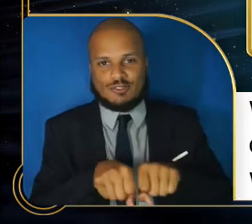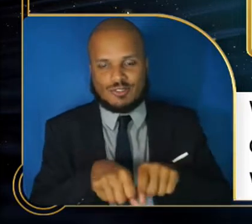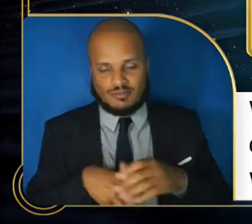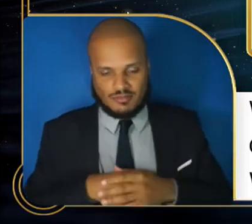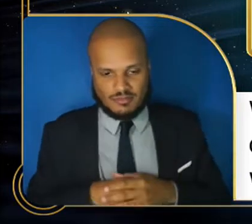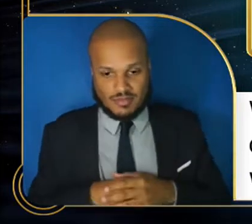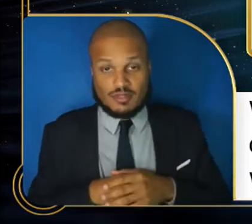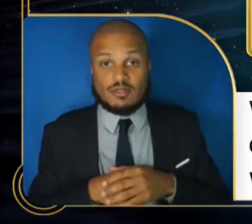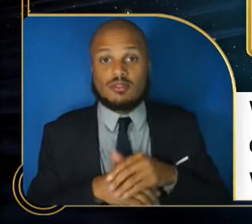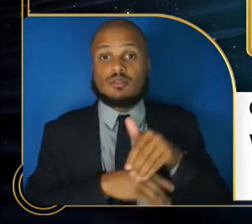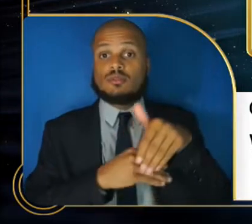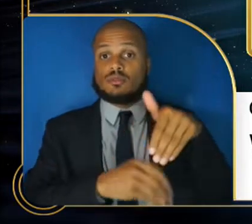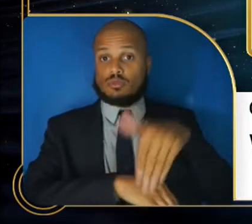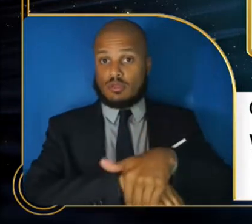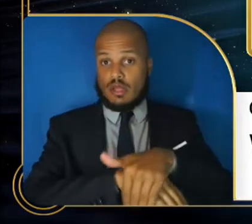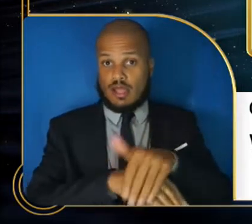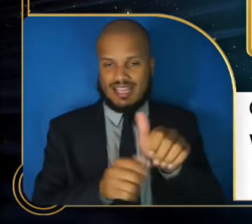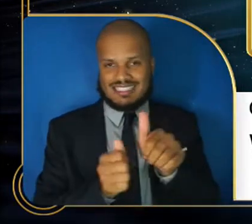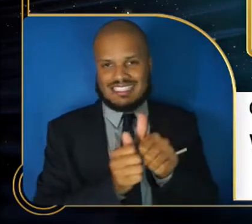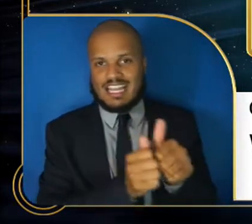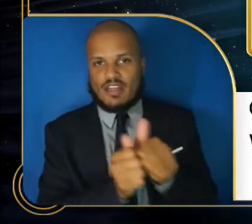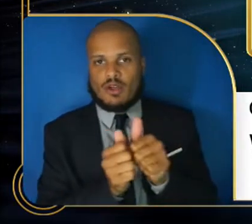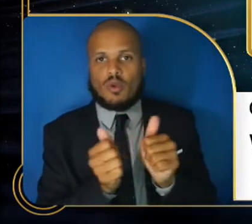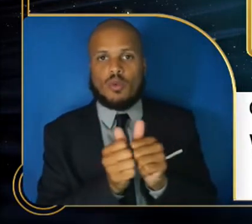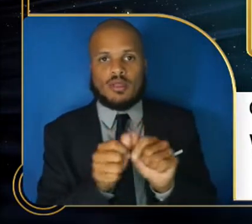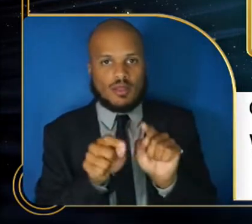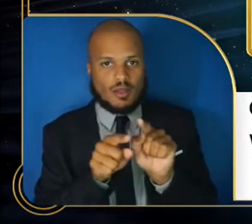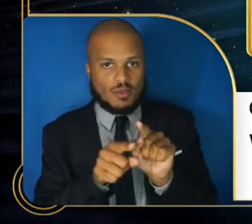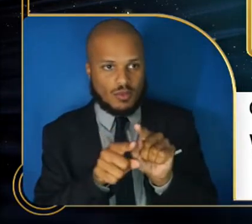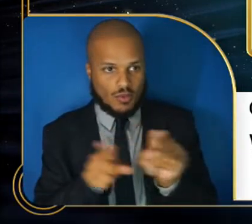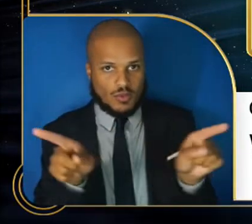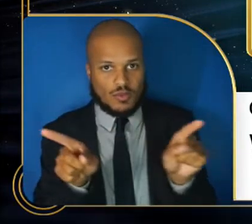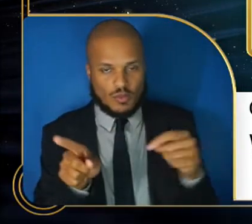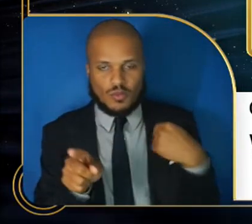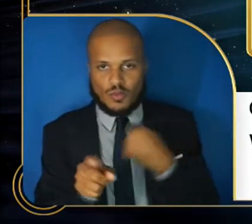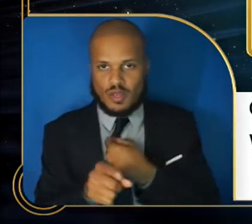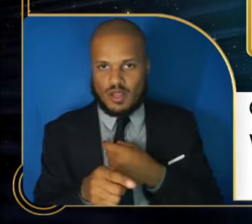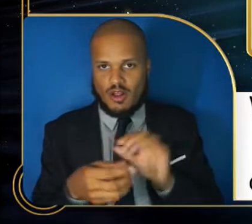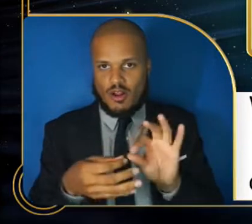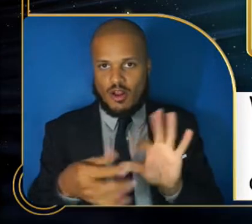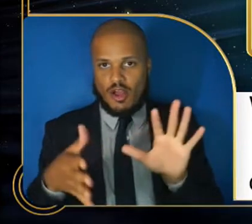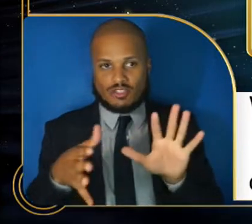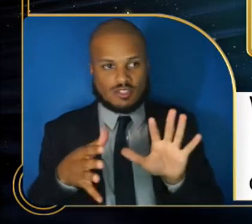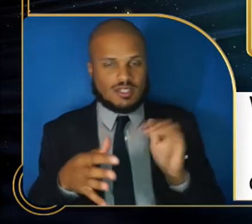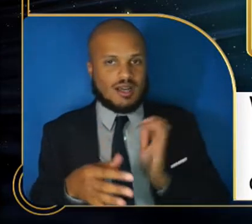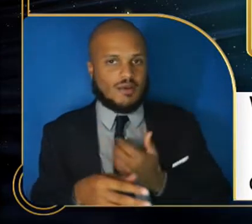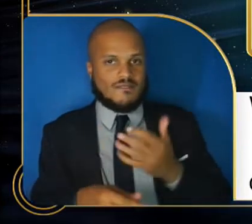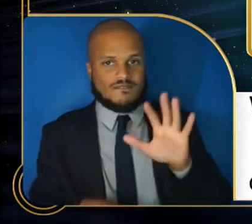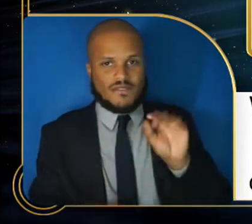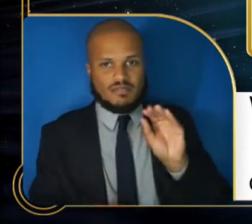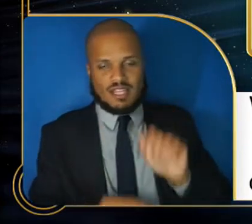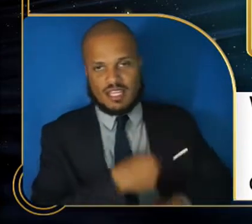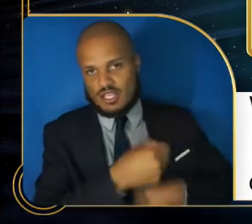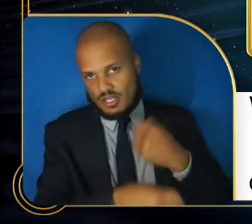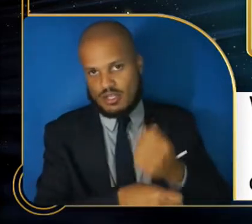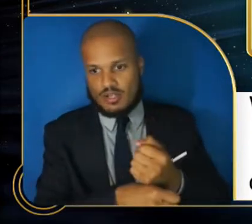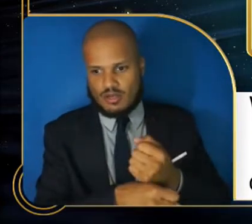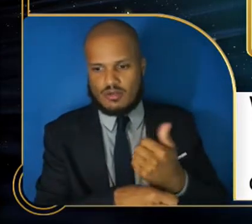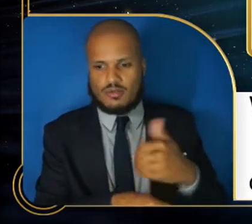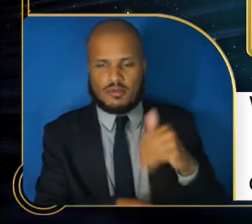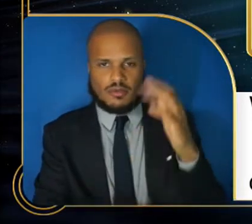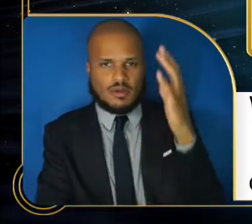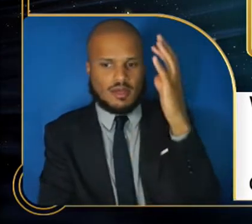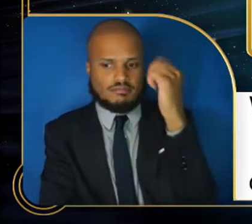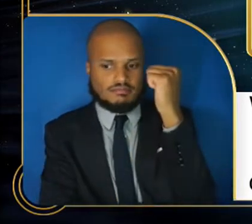Tonight, together with you, we are launching our 50th year, a remarkable milestone